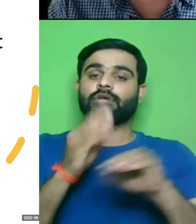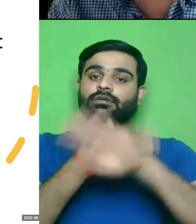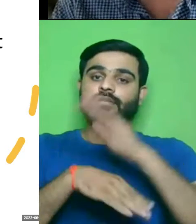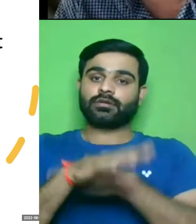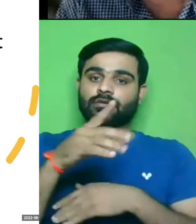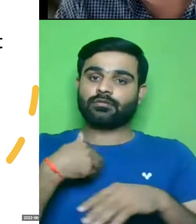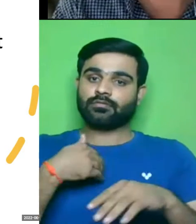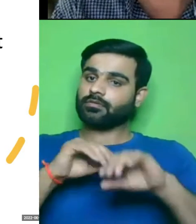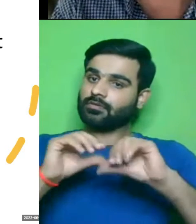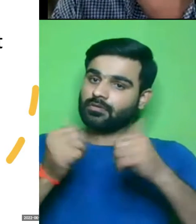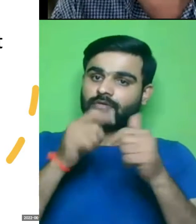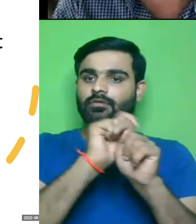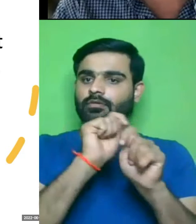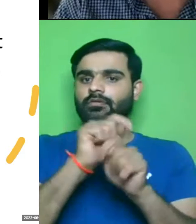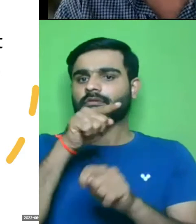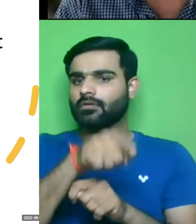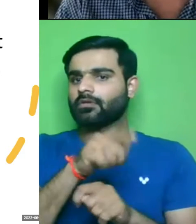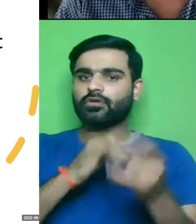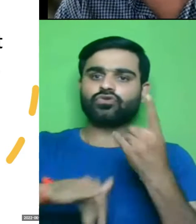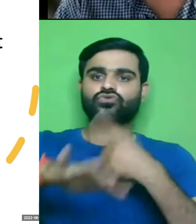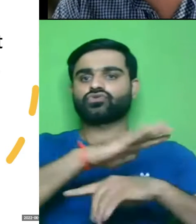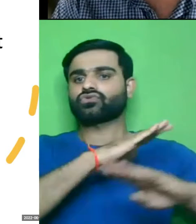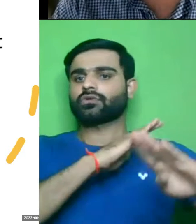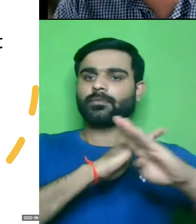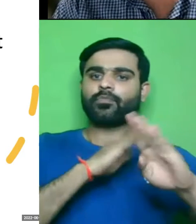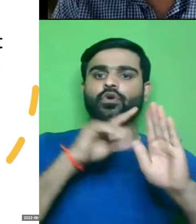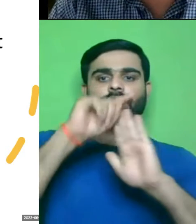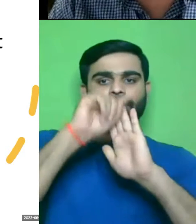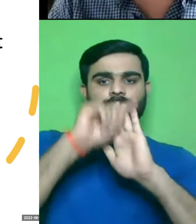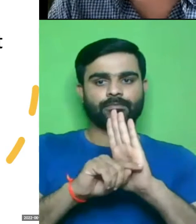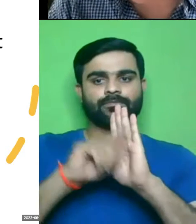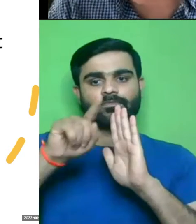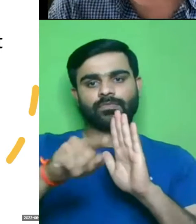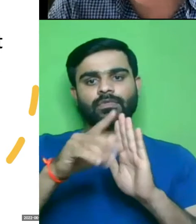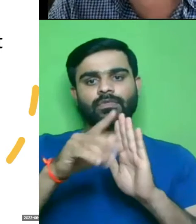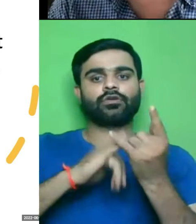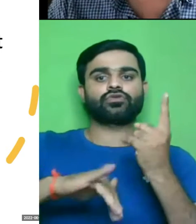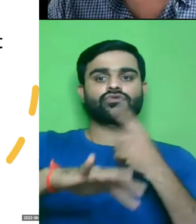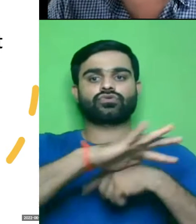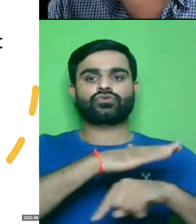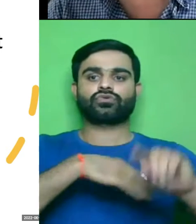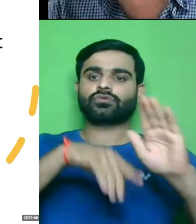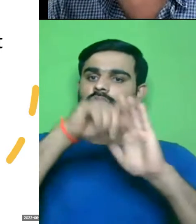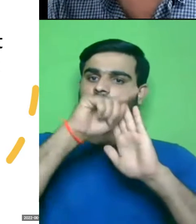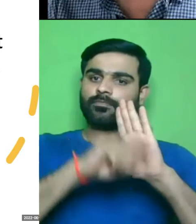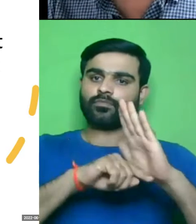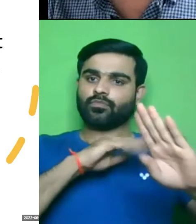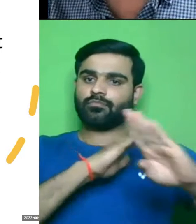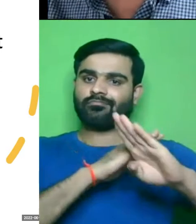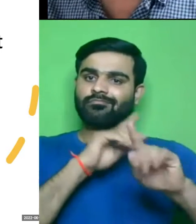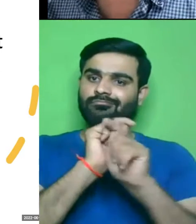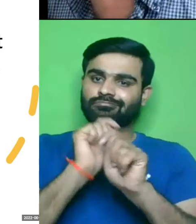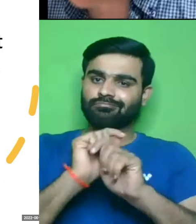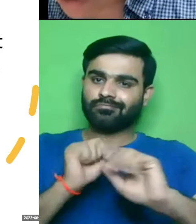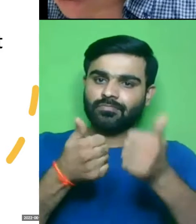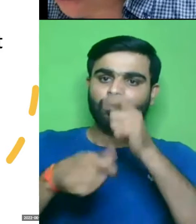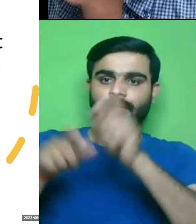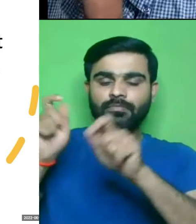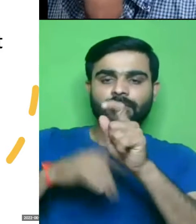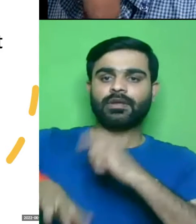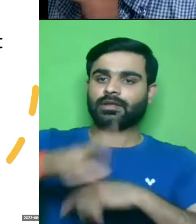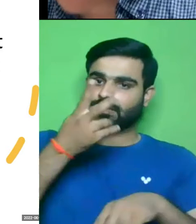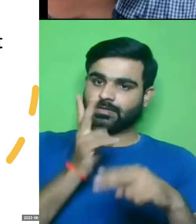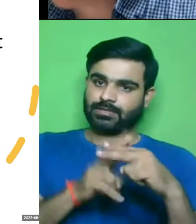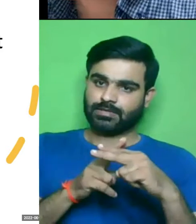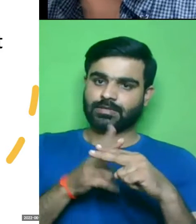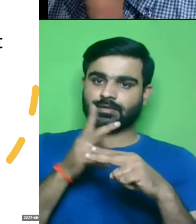can't work, therefore I get social protection policies, to social protection policies need to be able to put people in a position